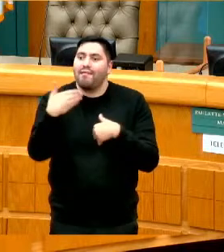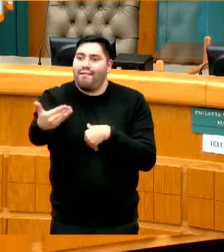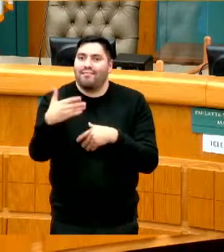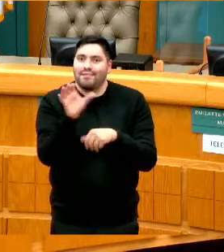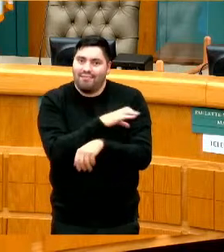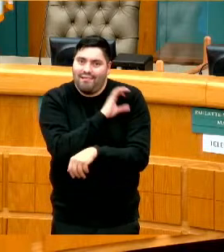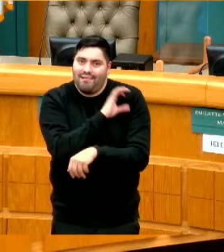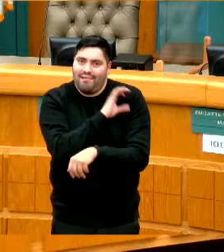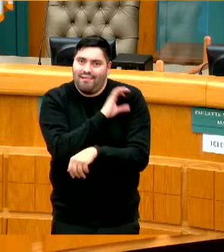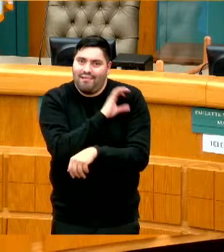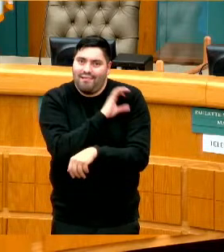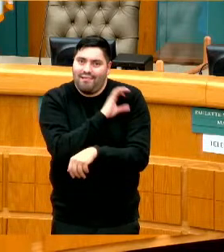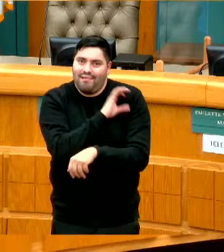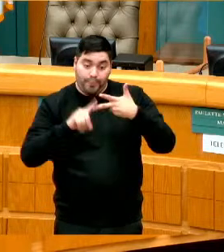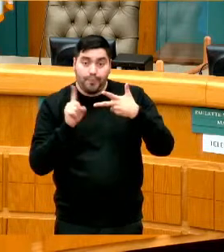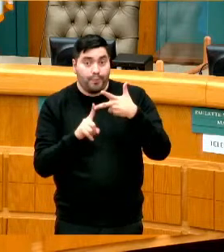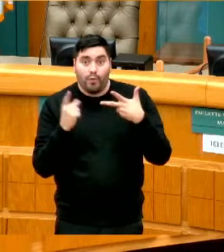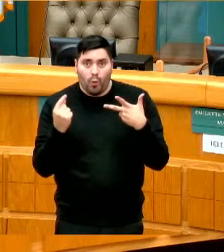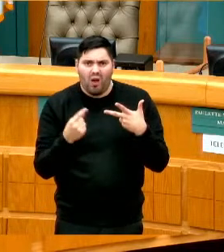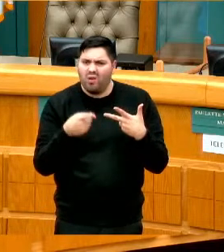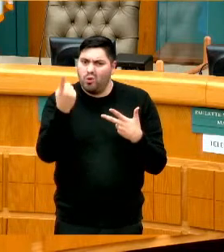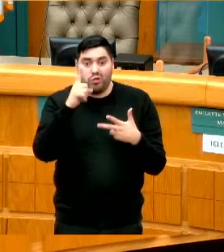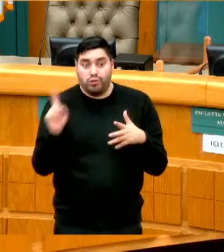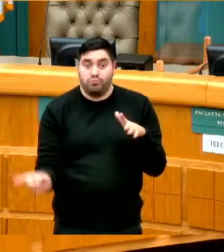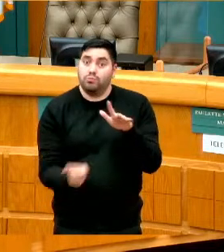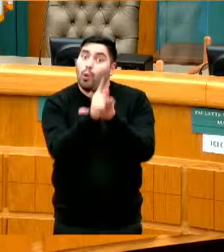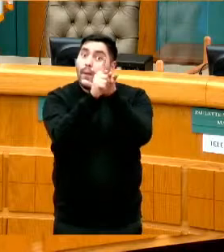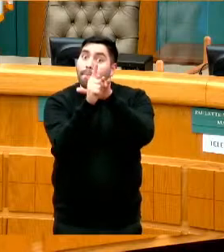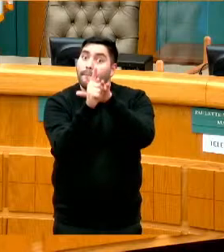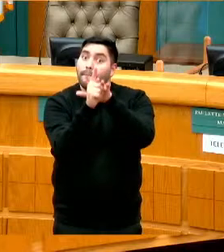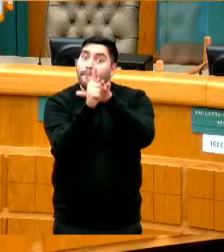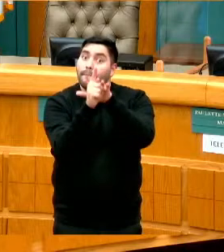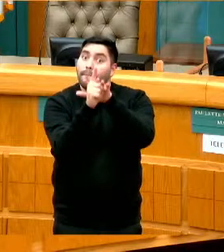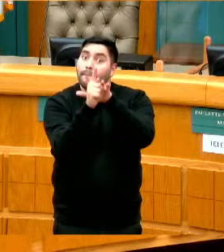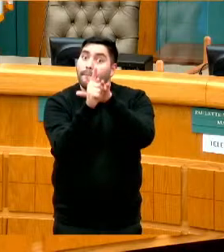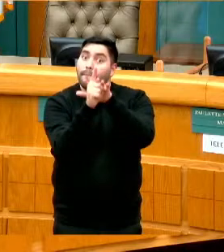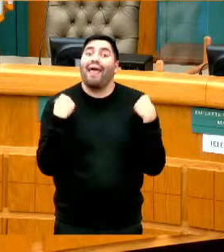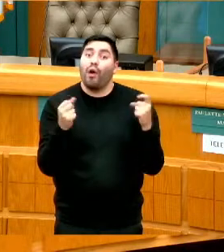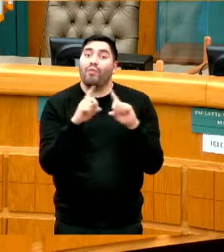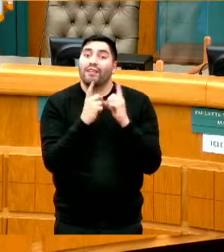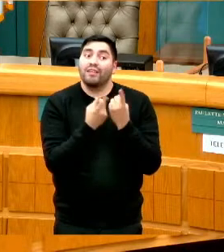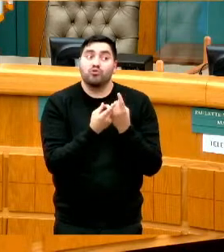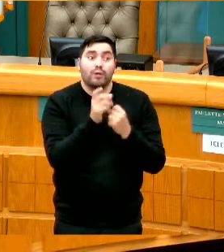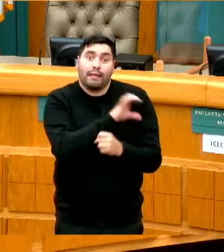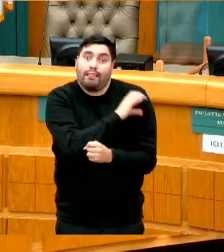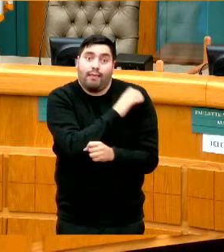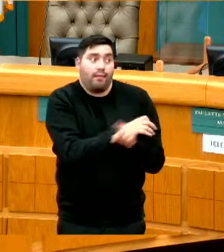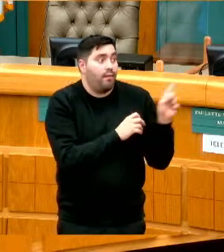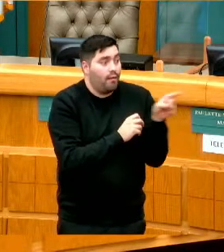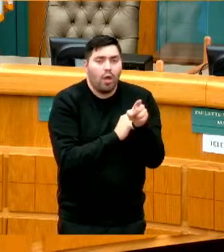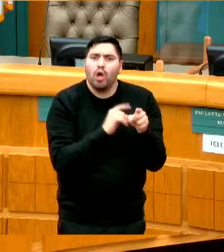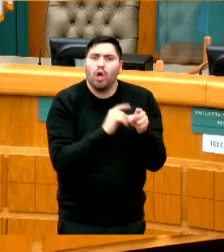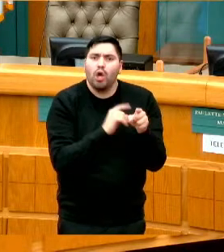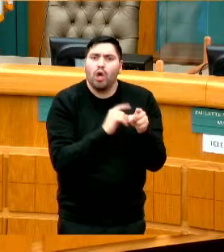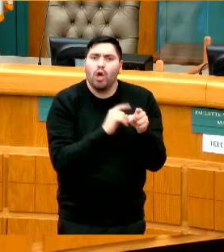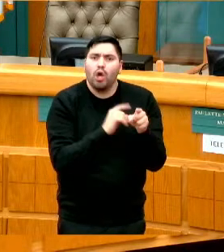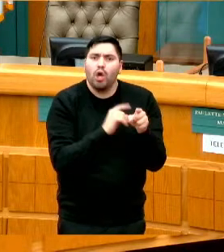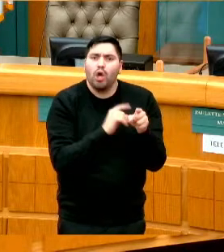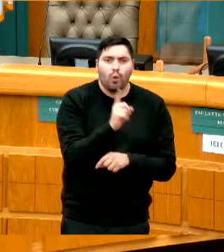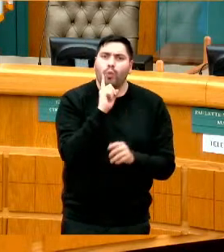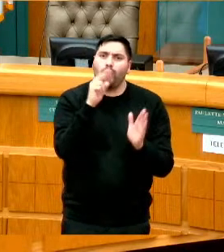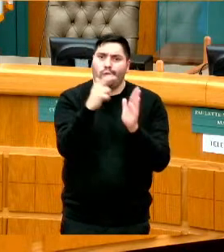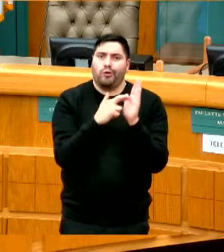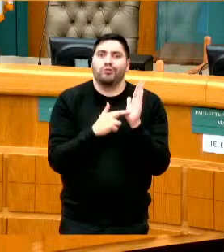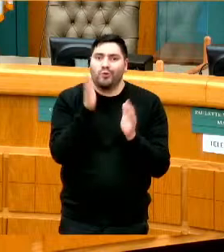clinics. Or number three, you can just drop in. Just come to the health district mass vaccination clinic. Just drop by, and we'll go ahead and